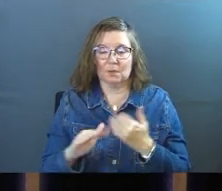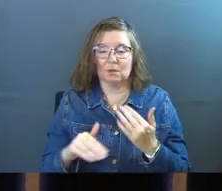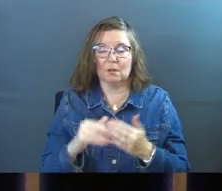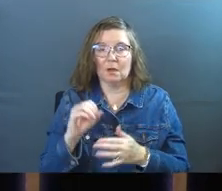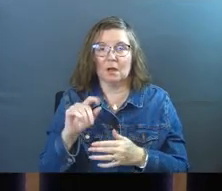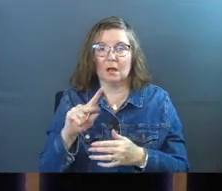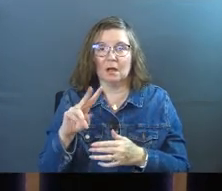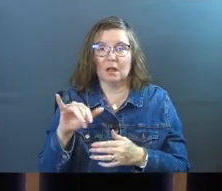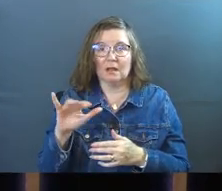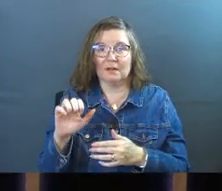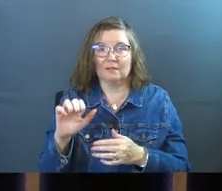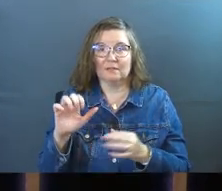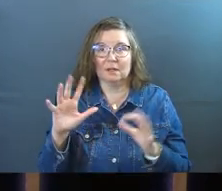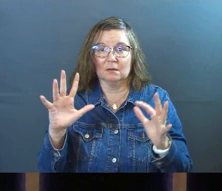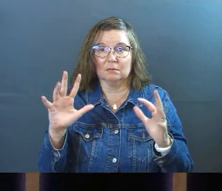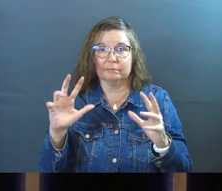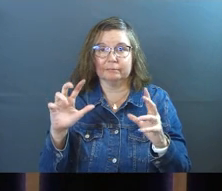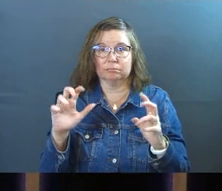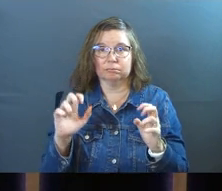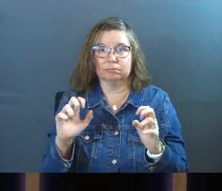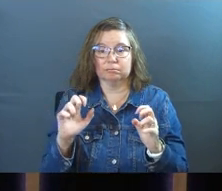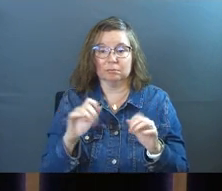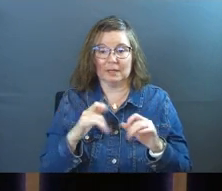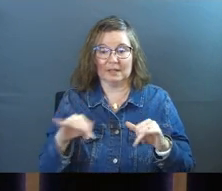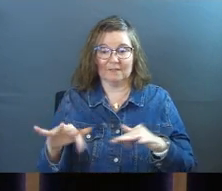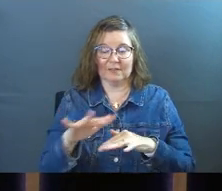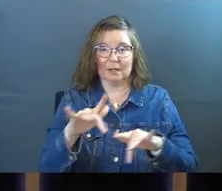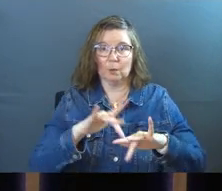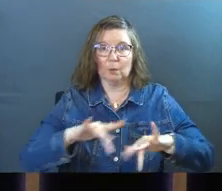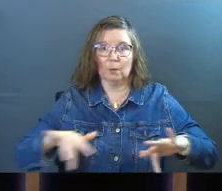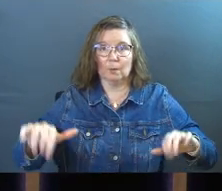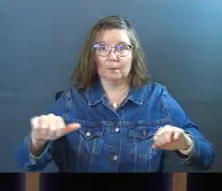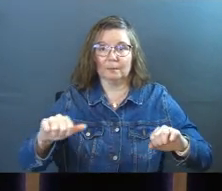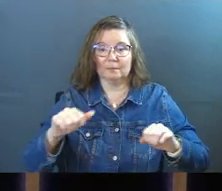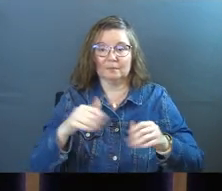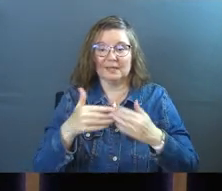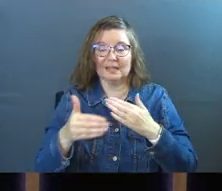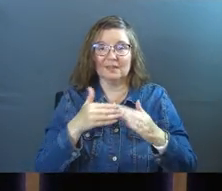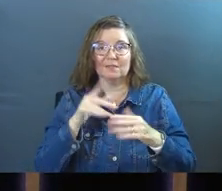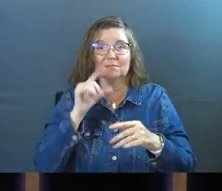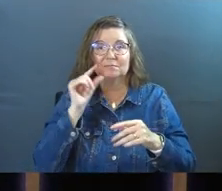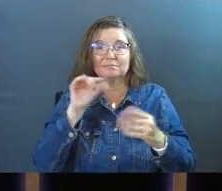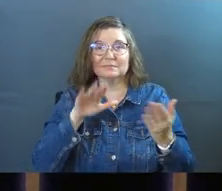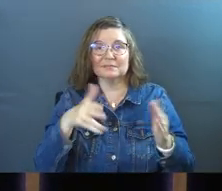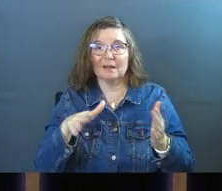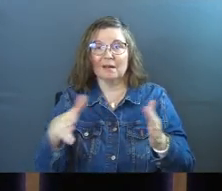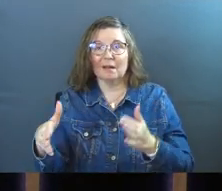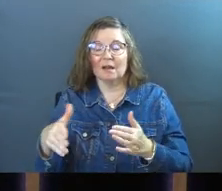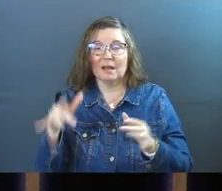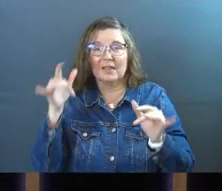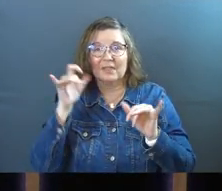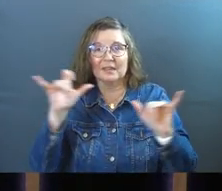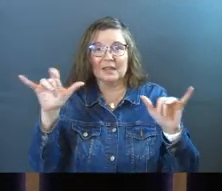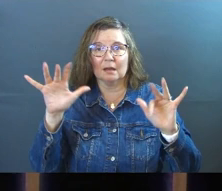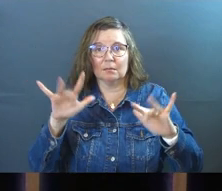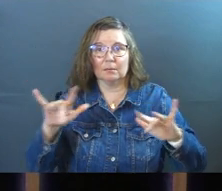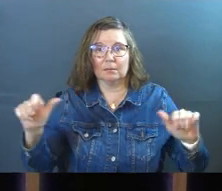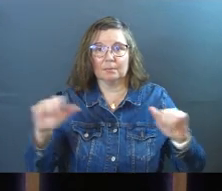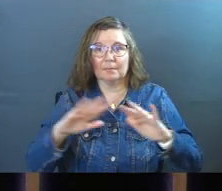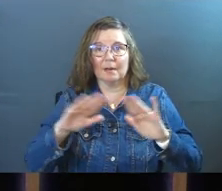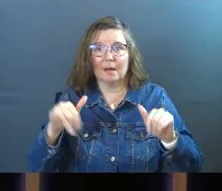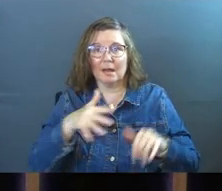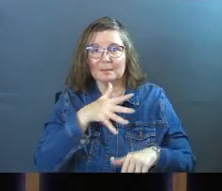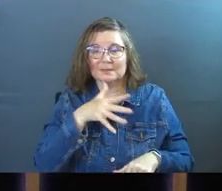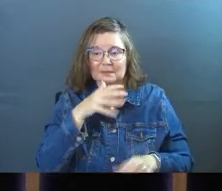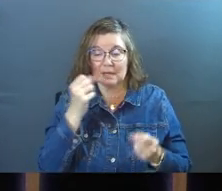olive crop fails and the fields lie empty and barren, even though the flocks die in the fields and the cattle barns are empty."